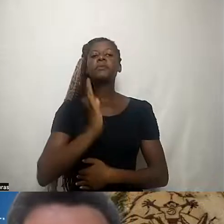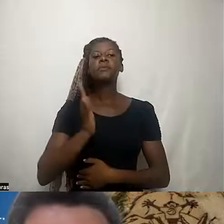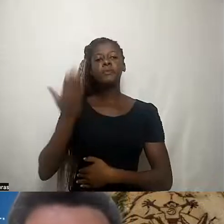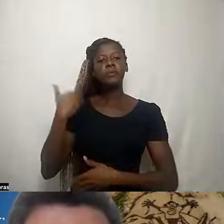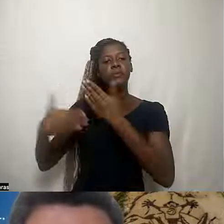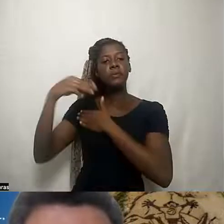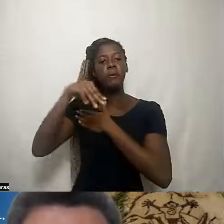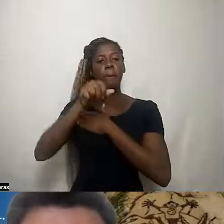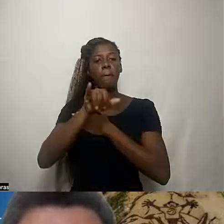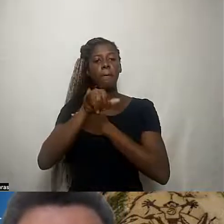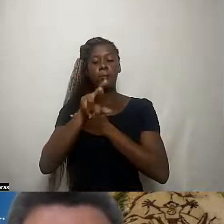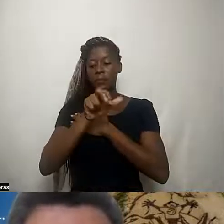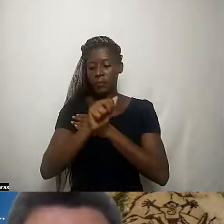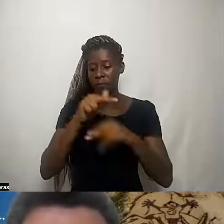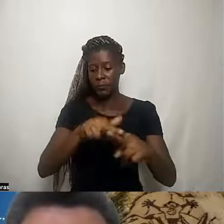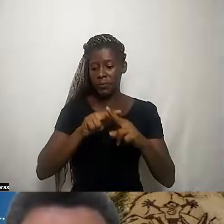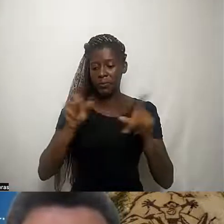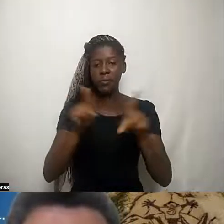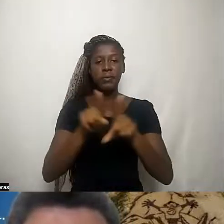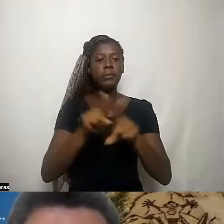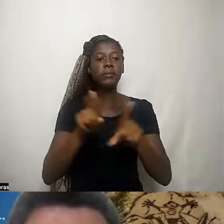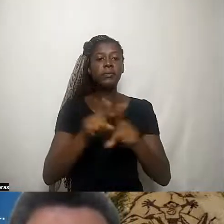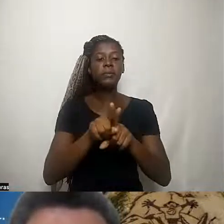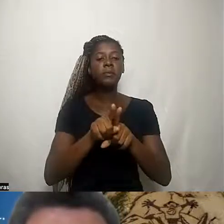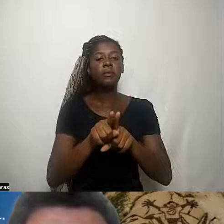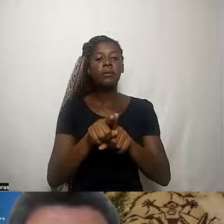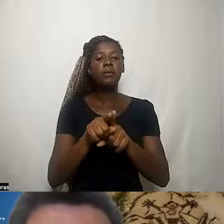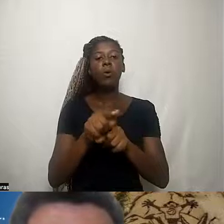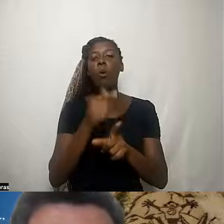As we have presented, as has been presented by Maíra before,